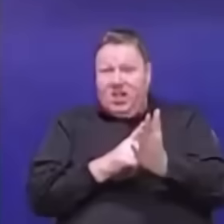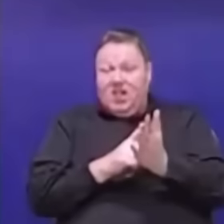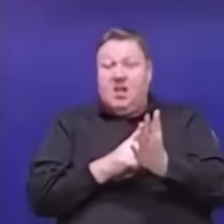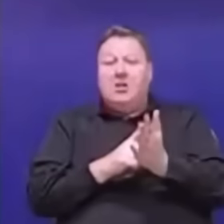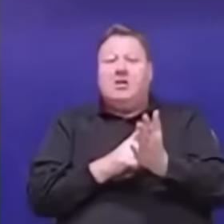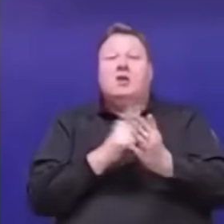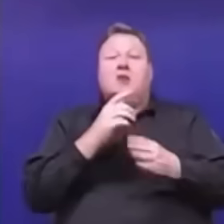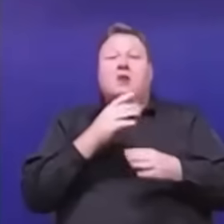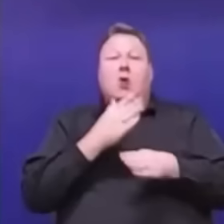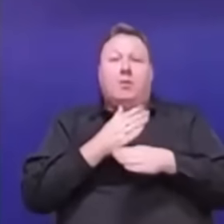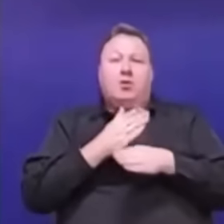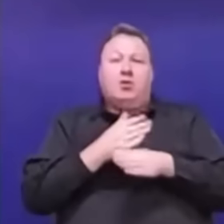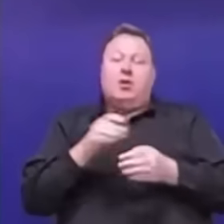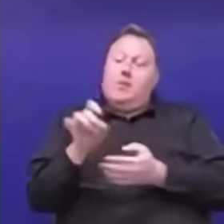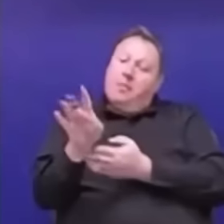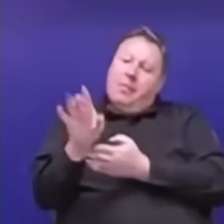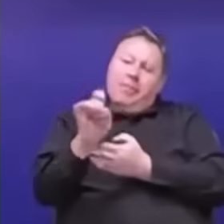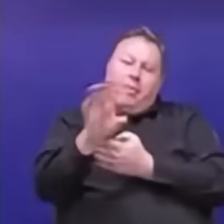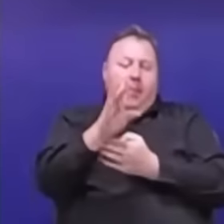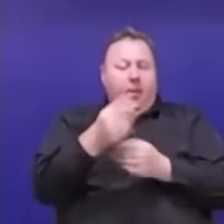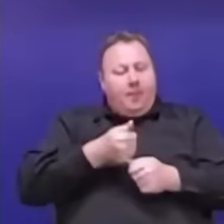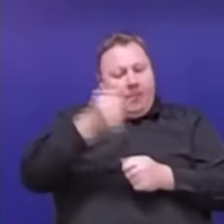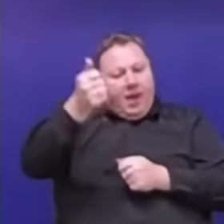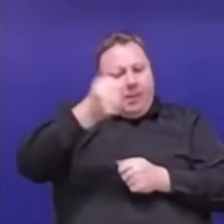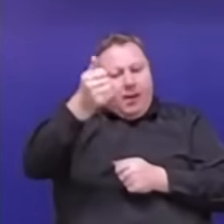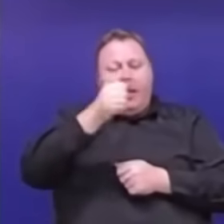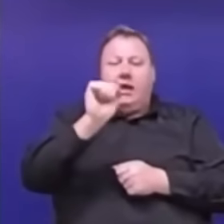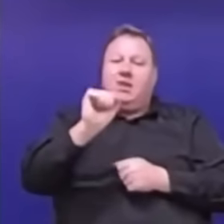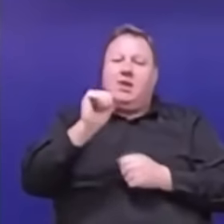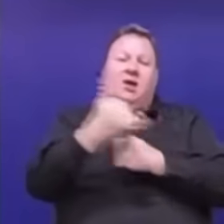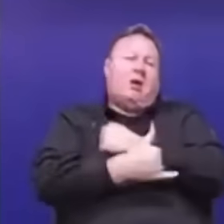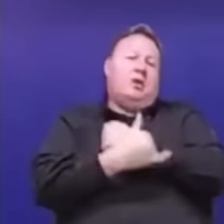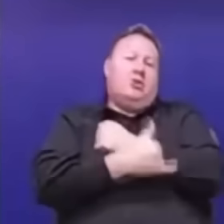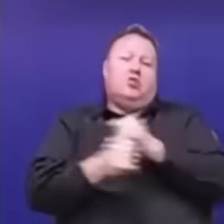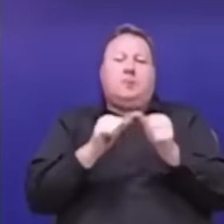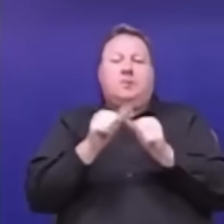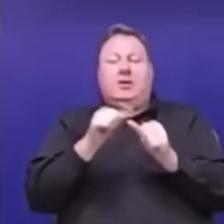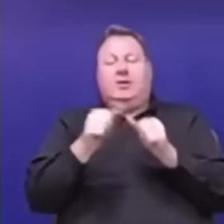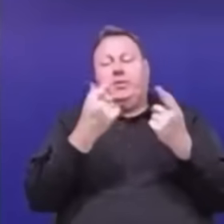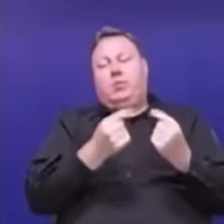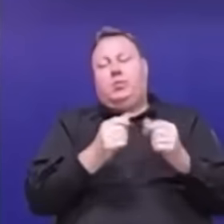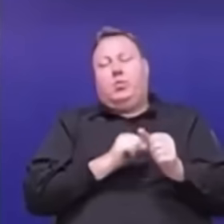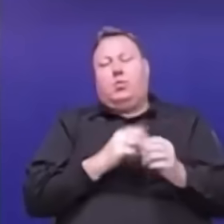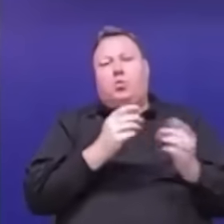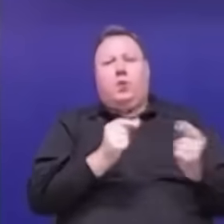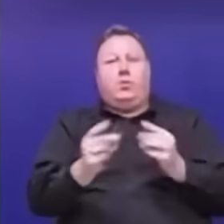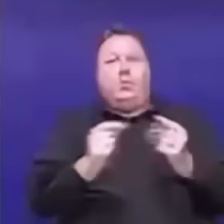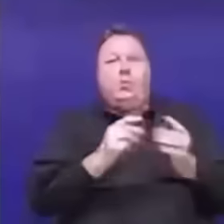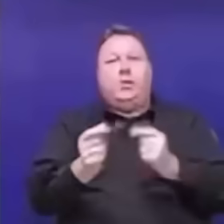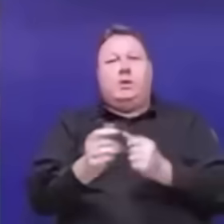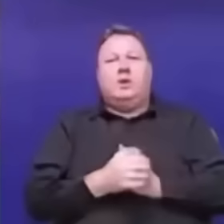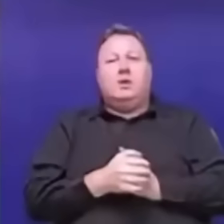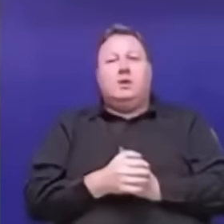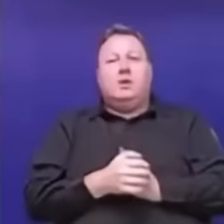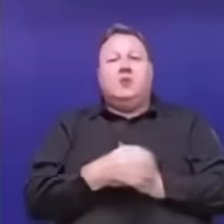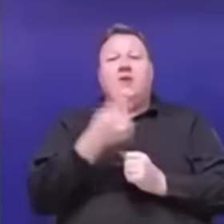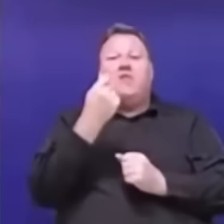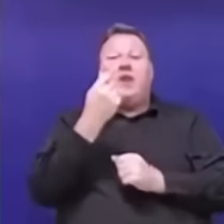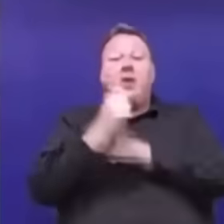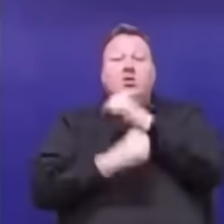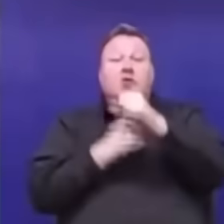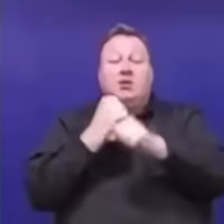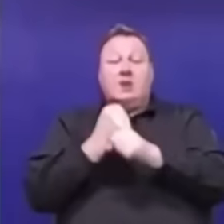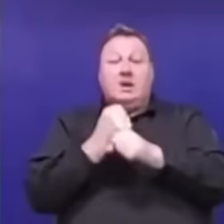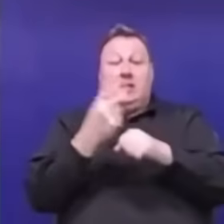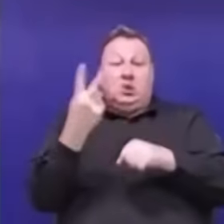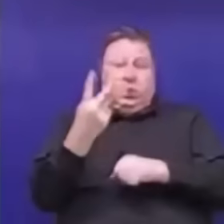enforcement operations and deportations even more effectively than we have already done. Over the past 2 financial years,